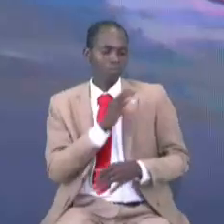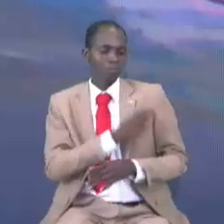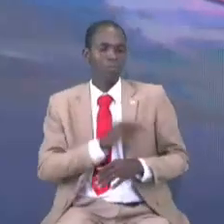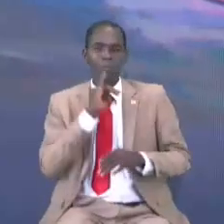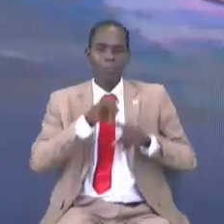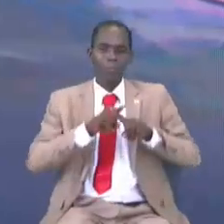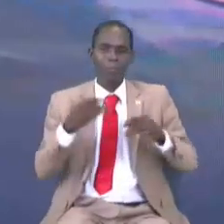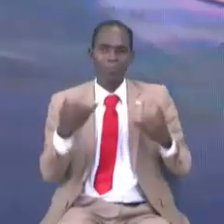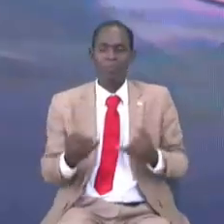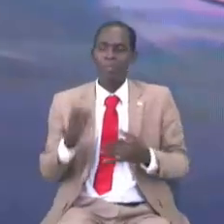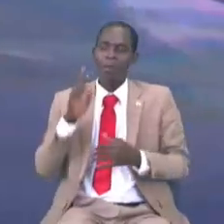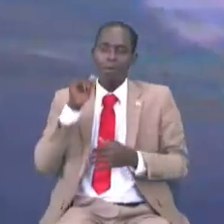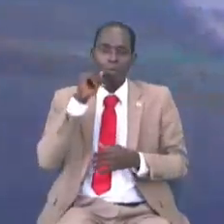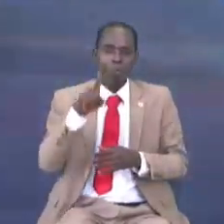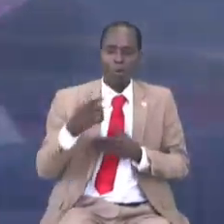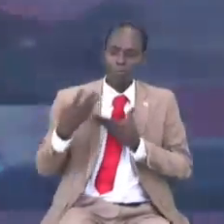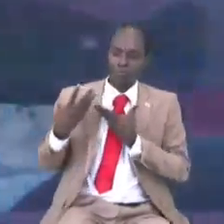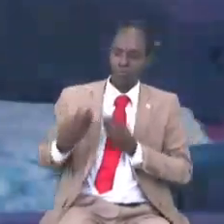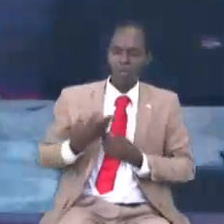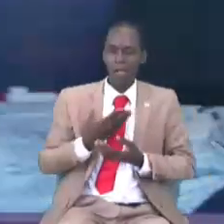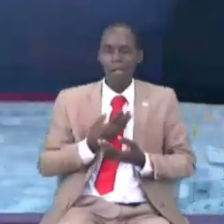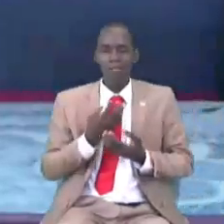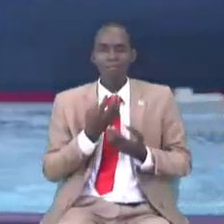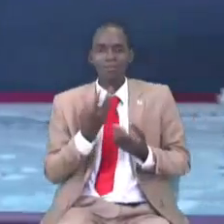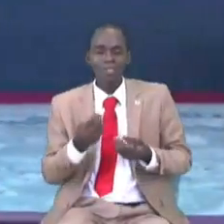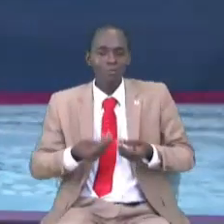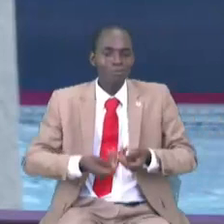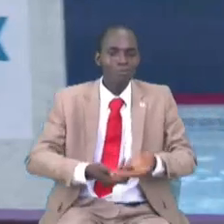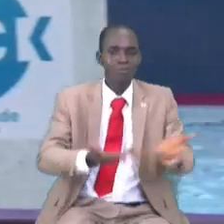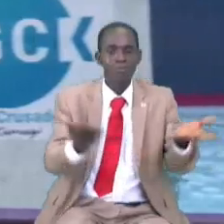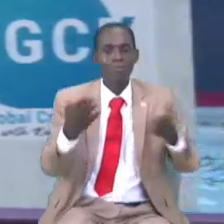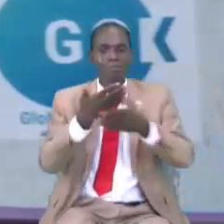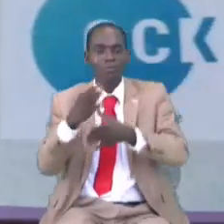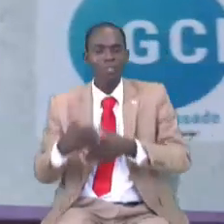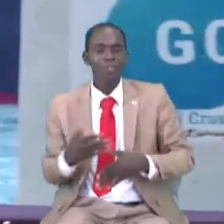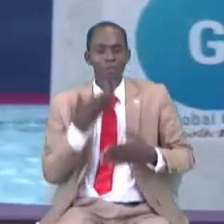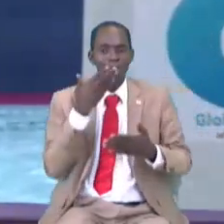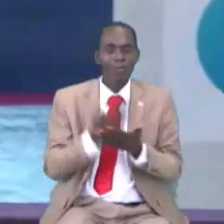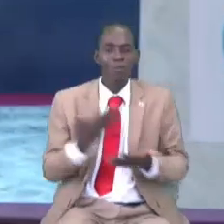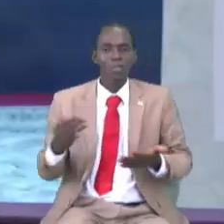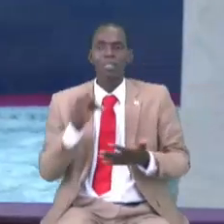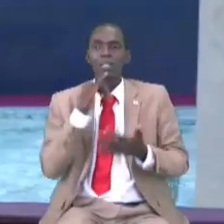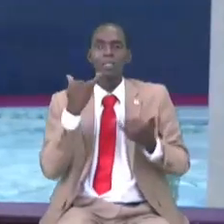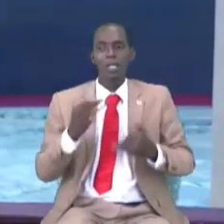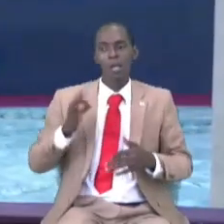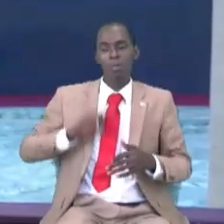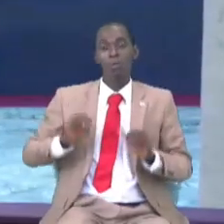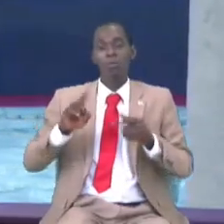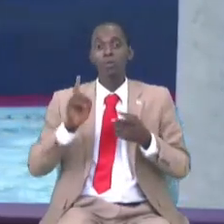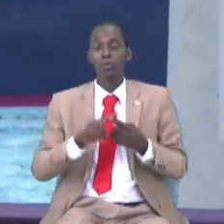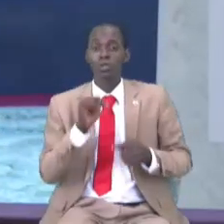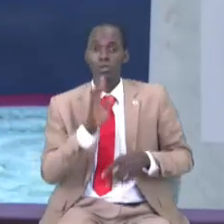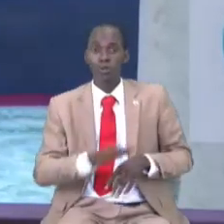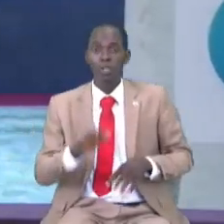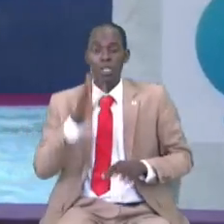It's profitable to our children. If Daddy can turn, if Mommy can turn, I think I have to be reasonable and follow Daddy and